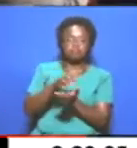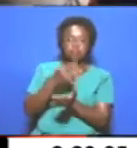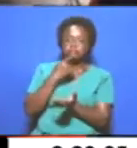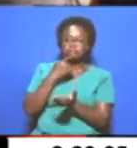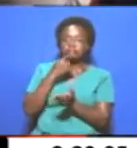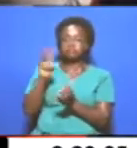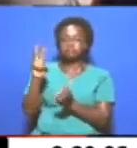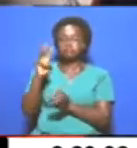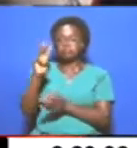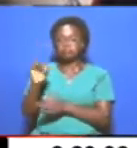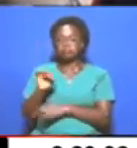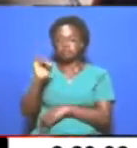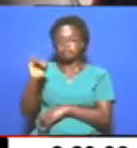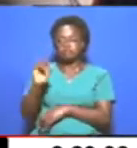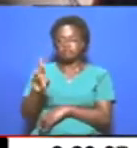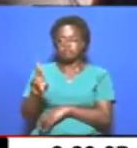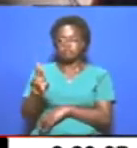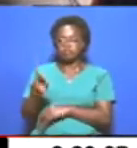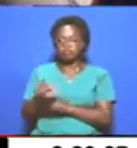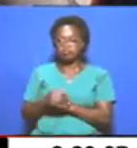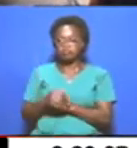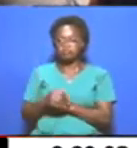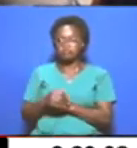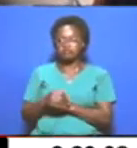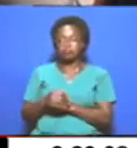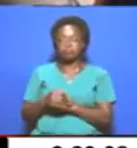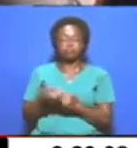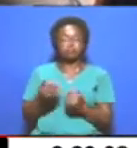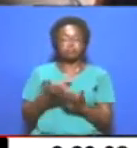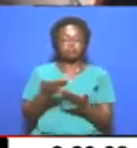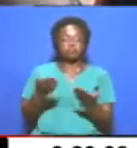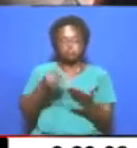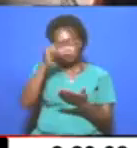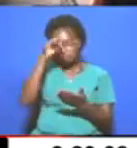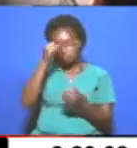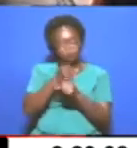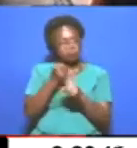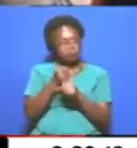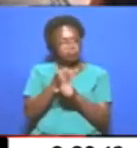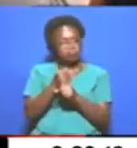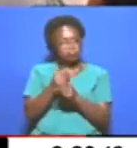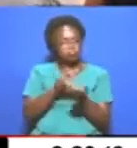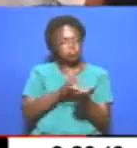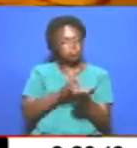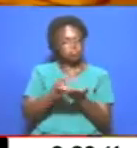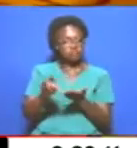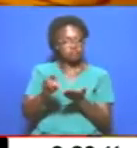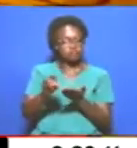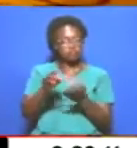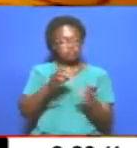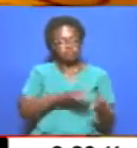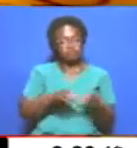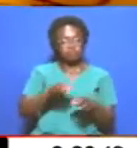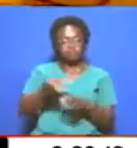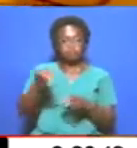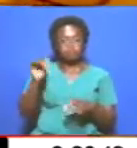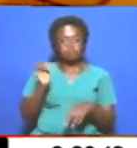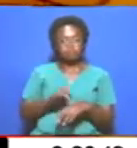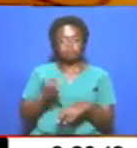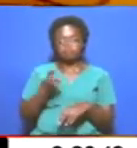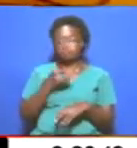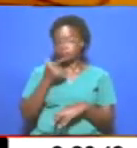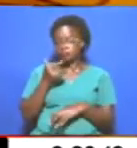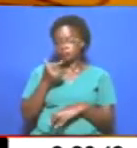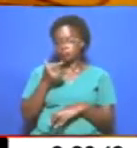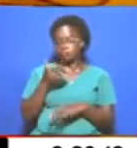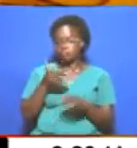Wajir. While announcing a raft of measures put in place by the government to alleviate the suffering of those affected, Oguna said